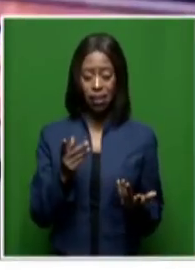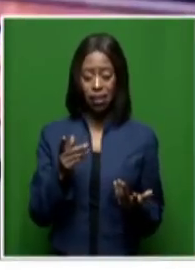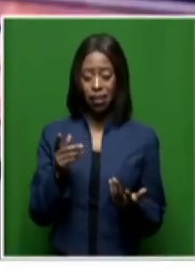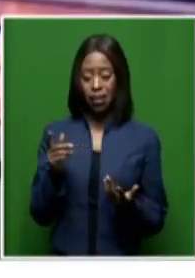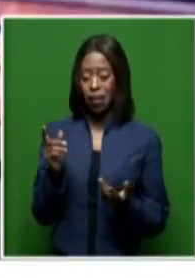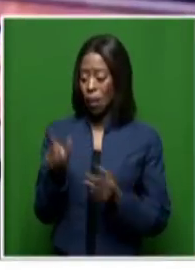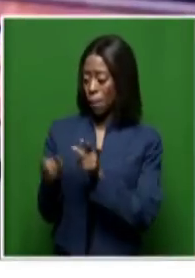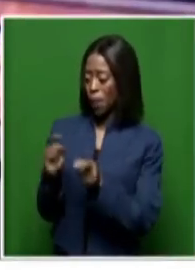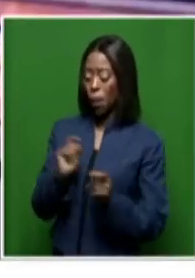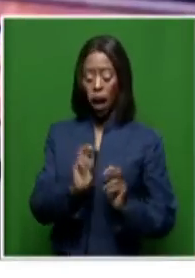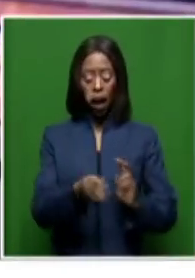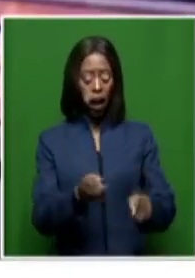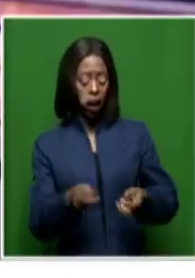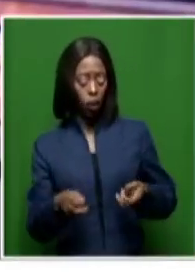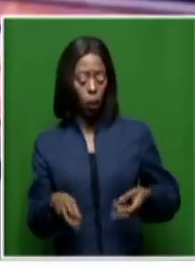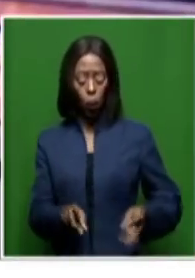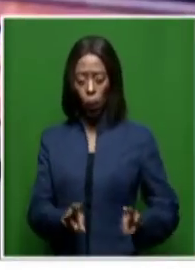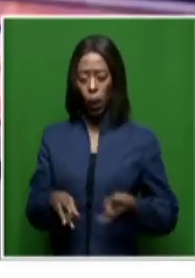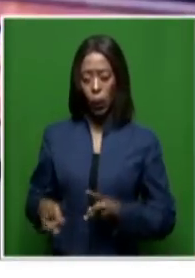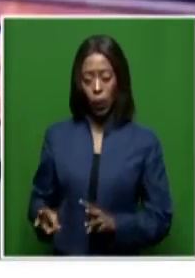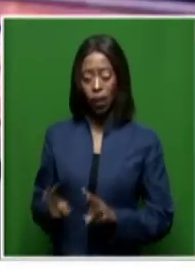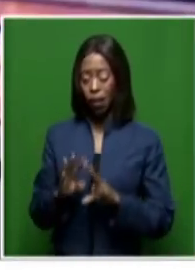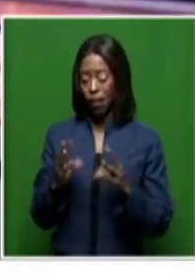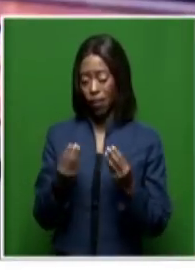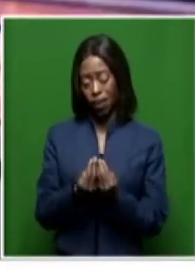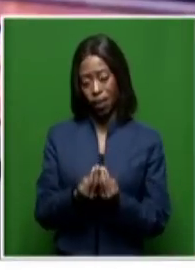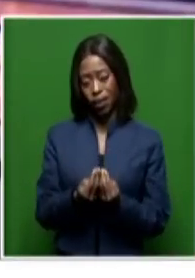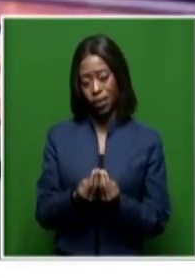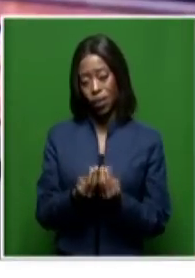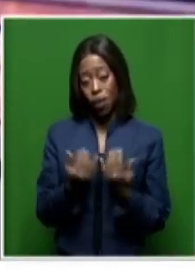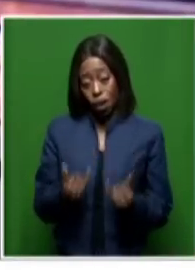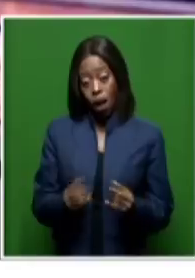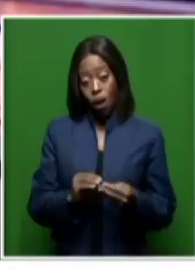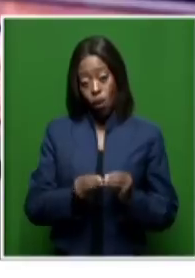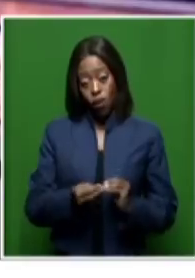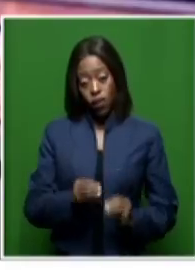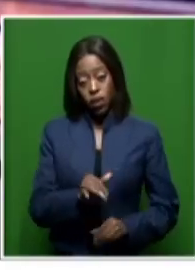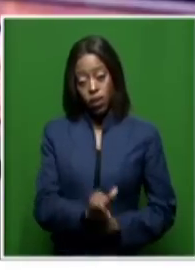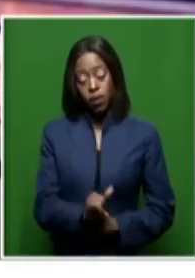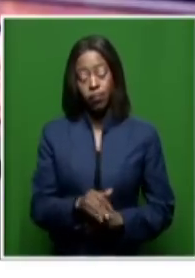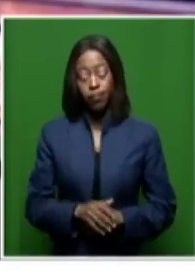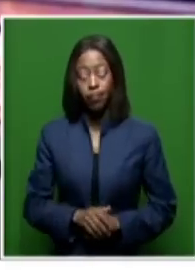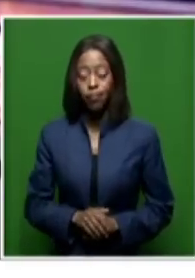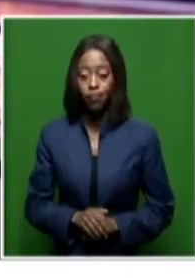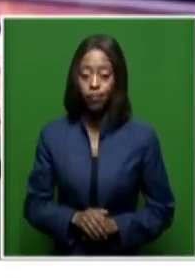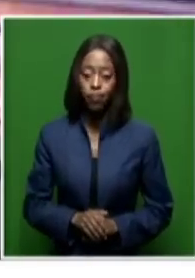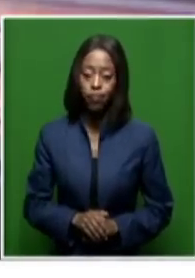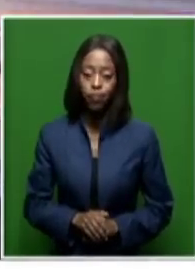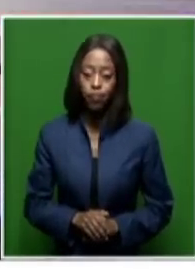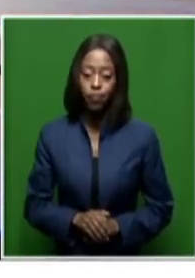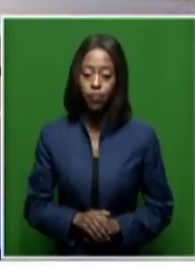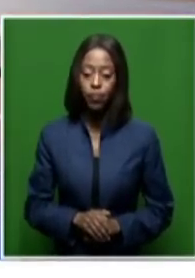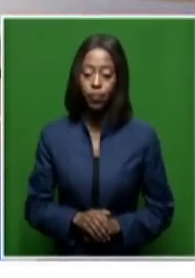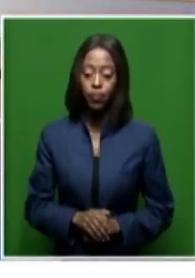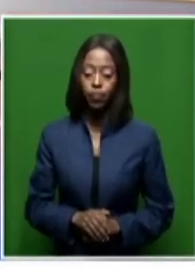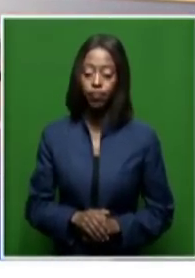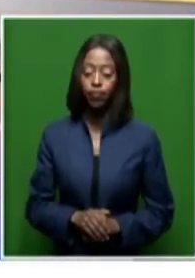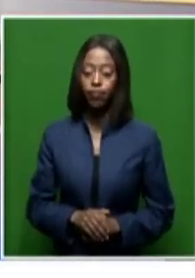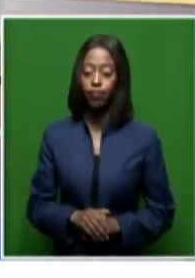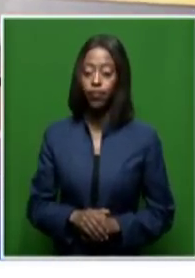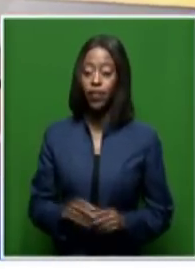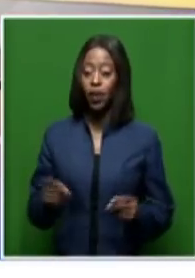rail tracks and all of that. So that is what we're fixing at the present moment. So let's talk about